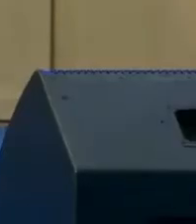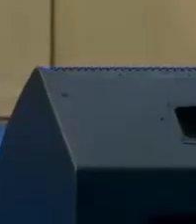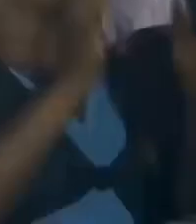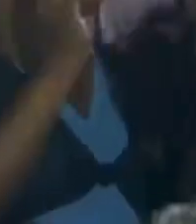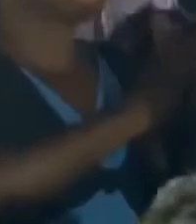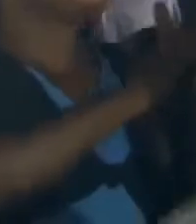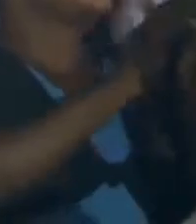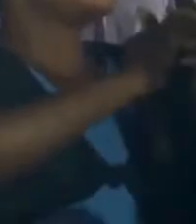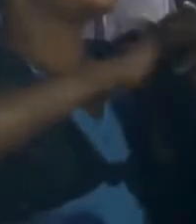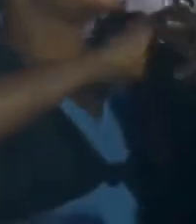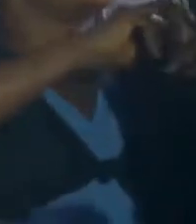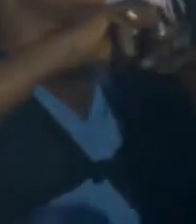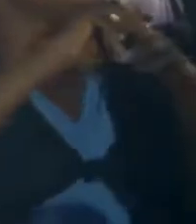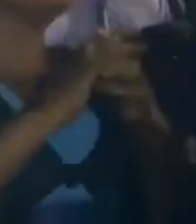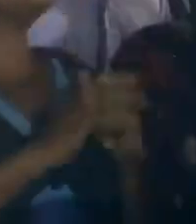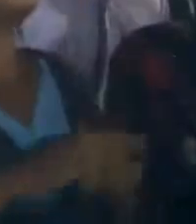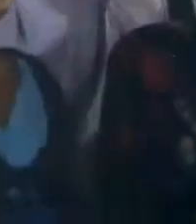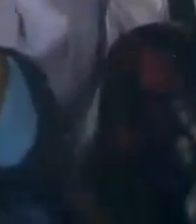The Lord,